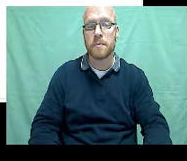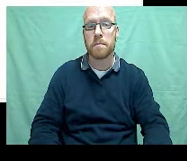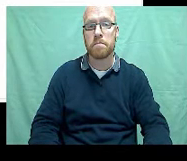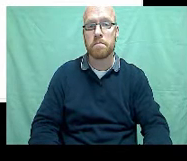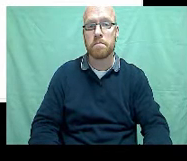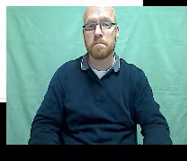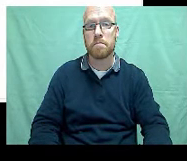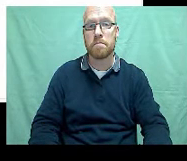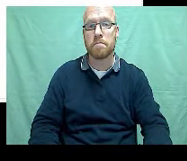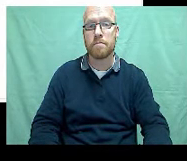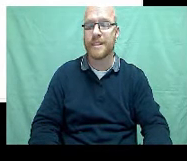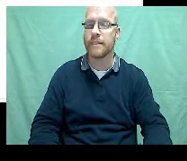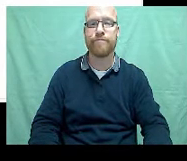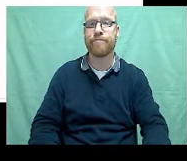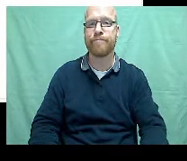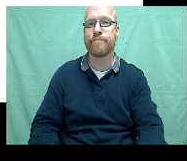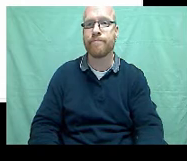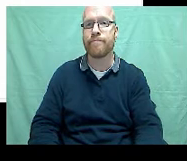and that's not what i wanted to do